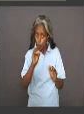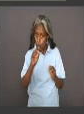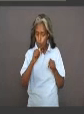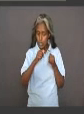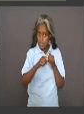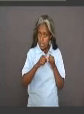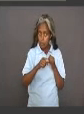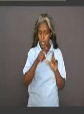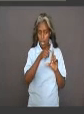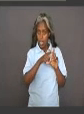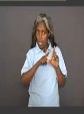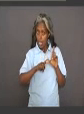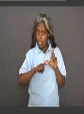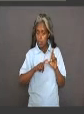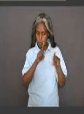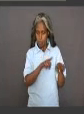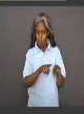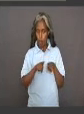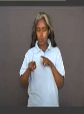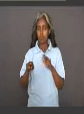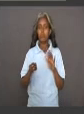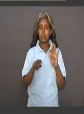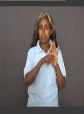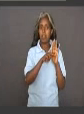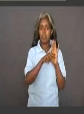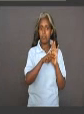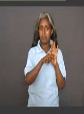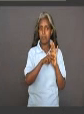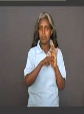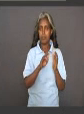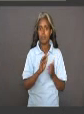Coterminal angles can also be negative.